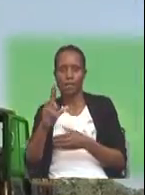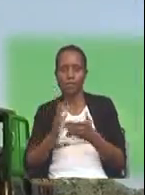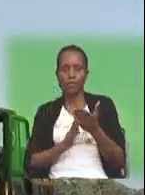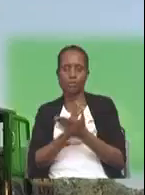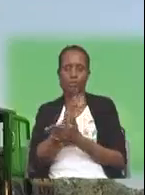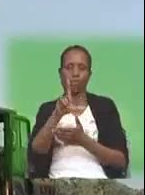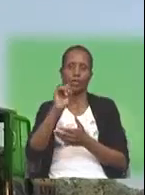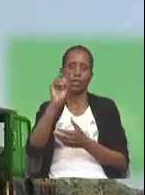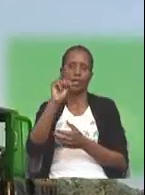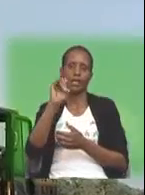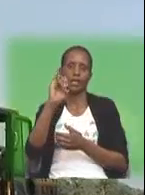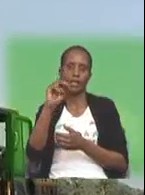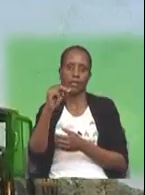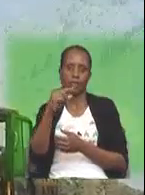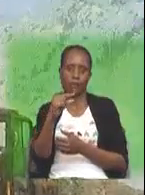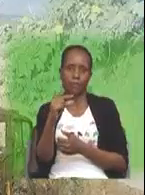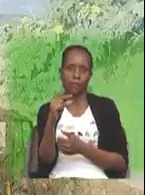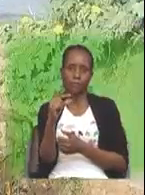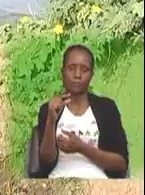lining.